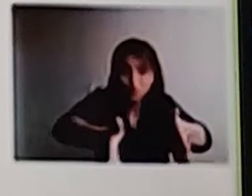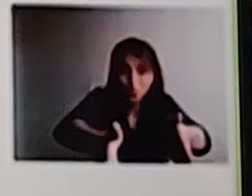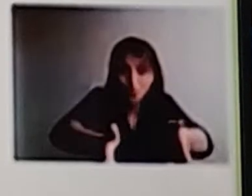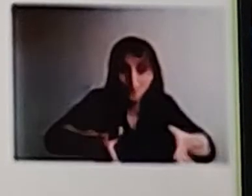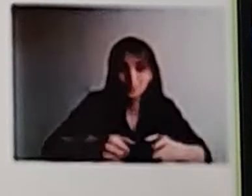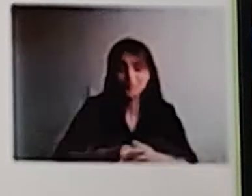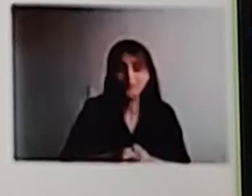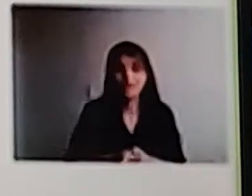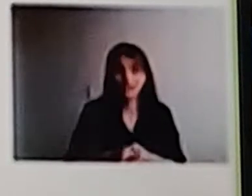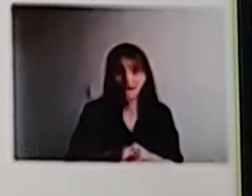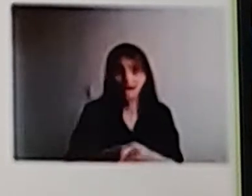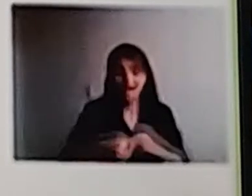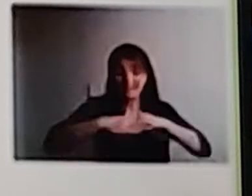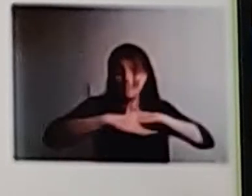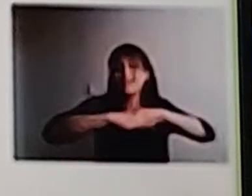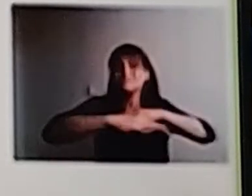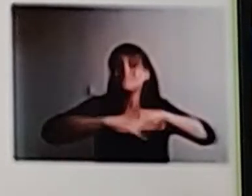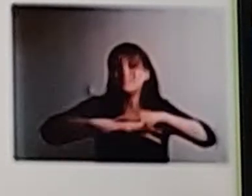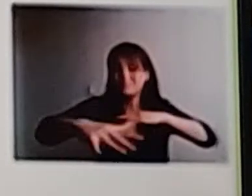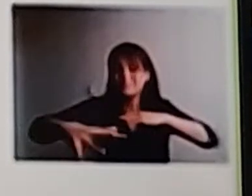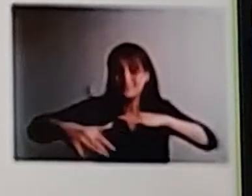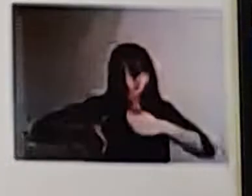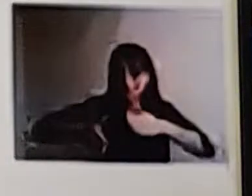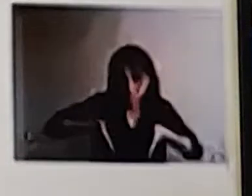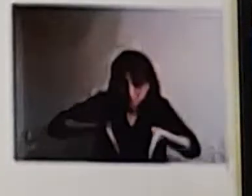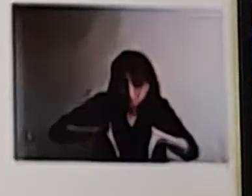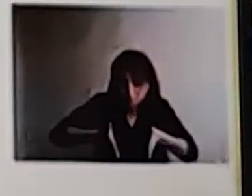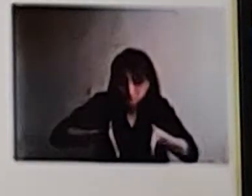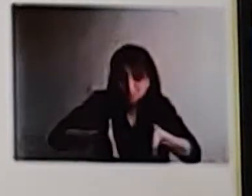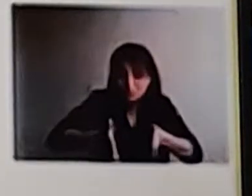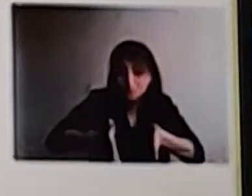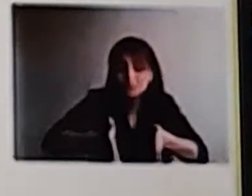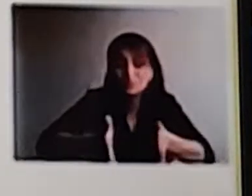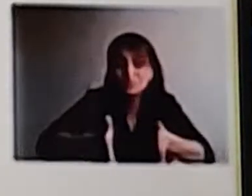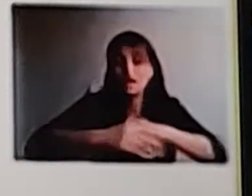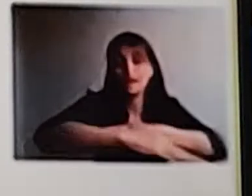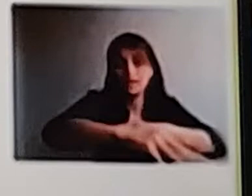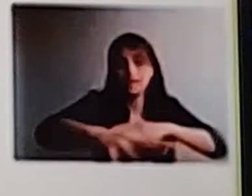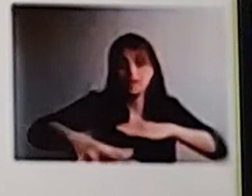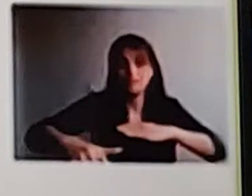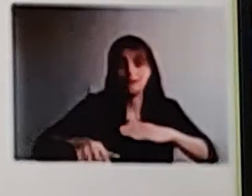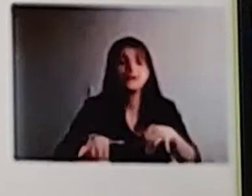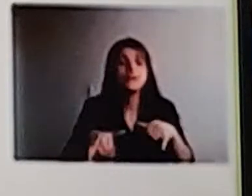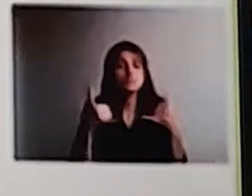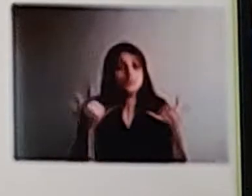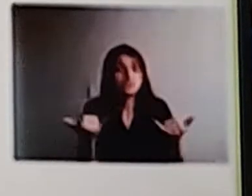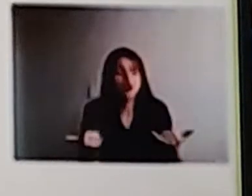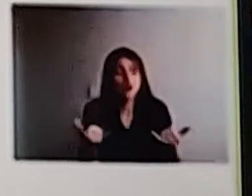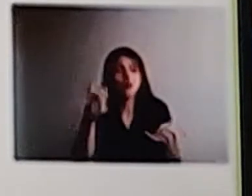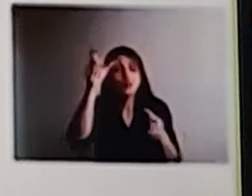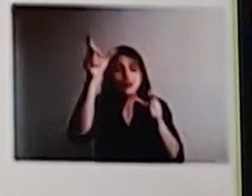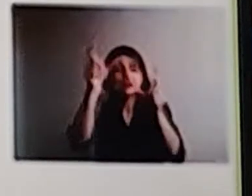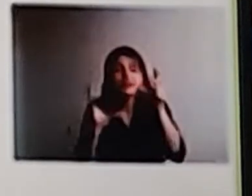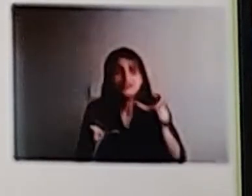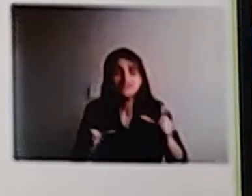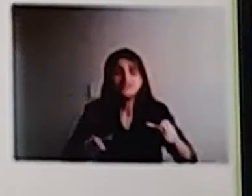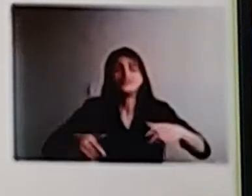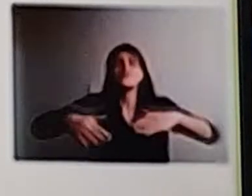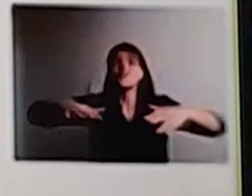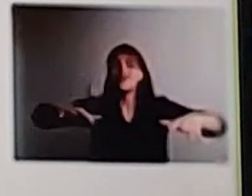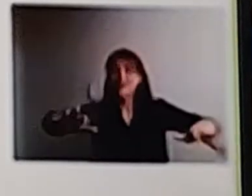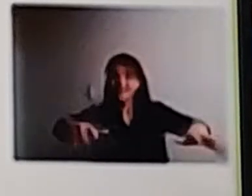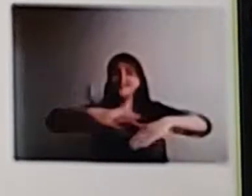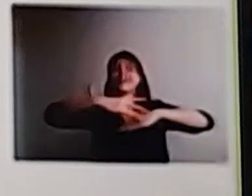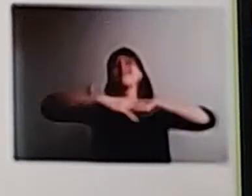And he is now going inside the water, and he's enjoying swimming. The water of the sea is